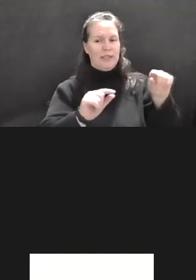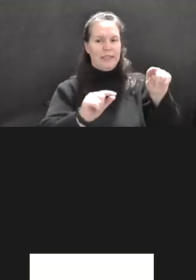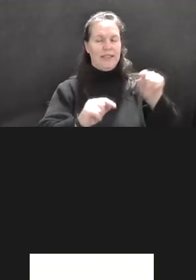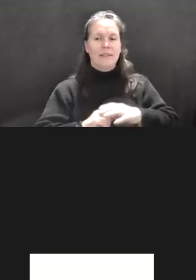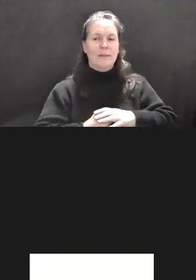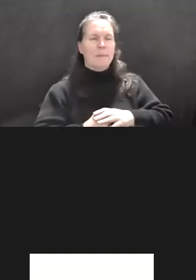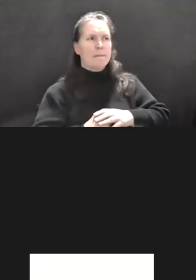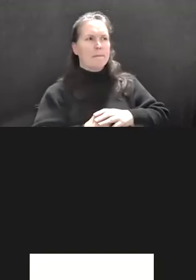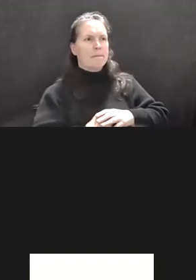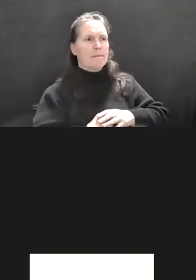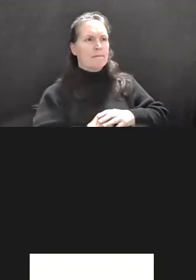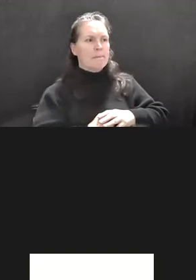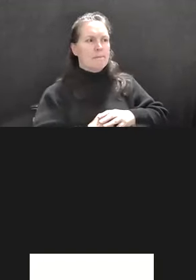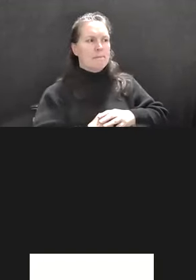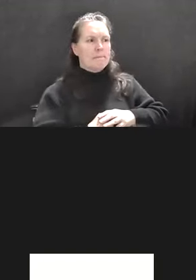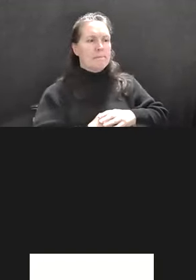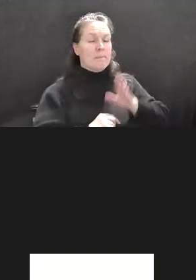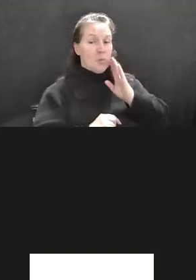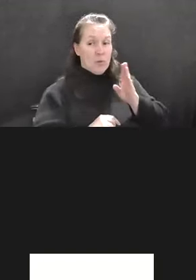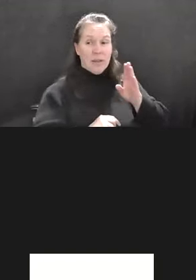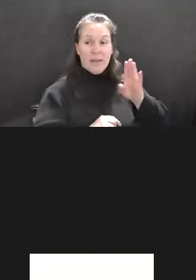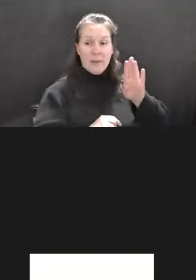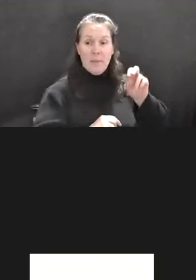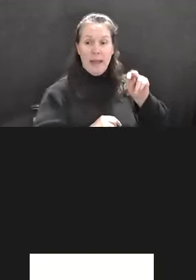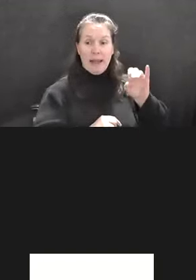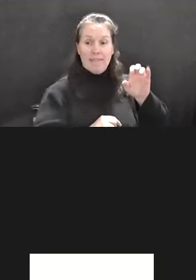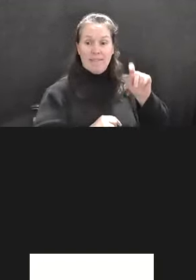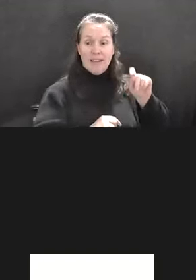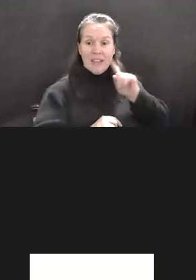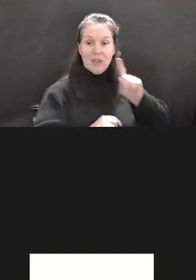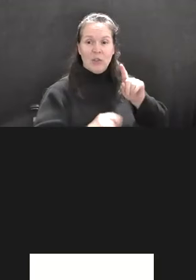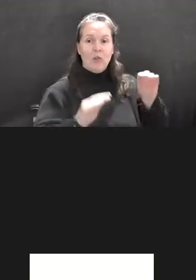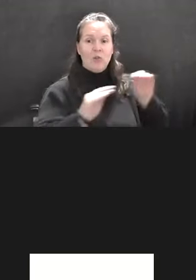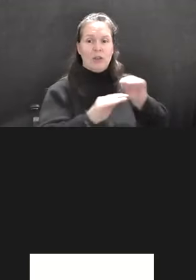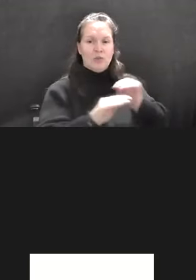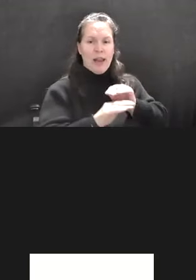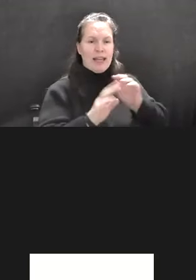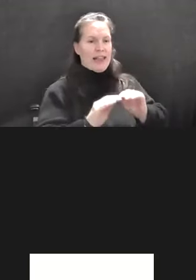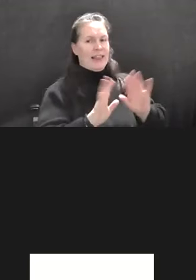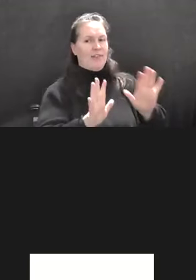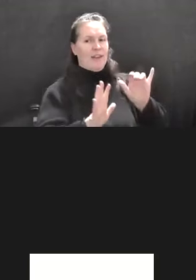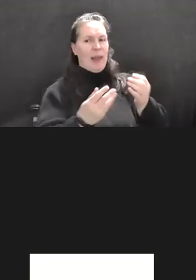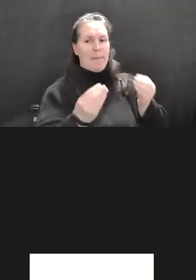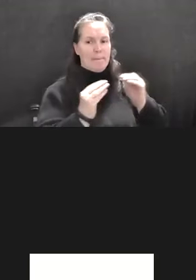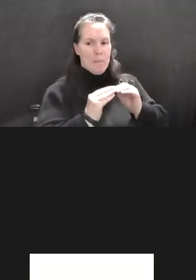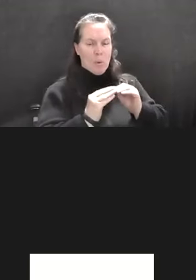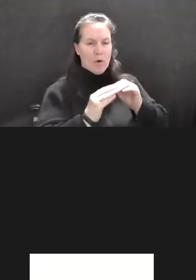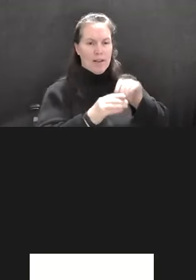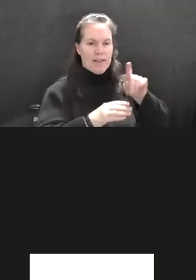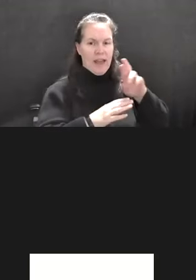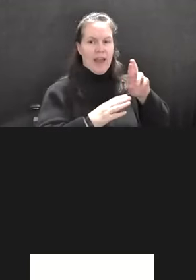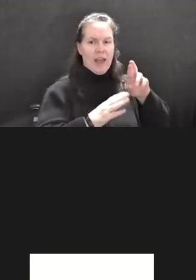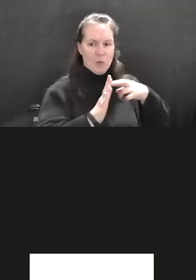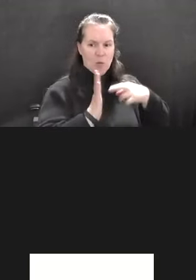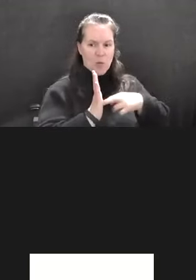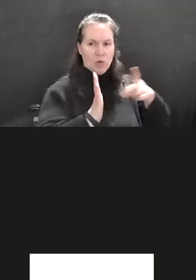Would it benefit to maybe rewrite or clarify that more in that rule? Because that's really